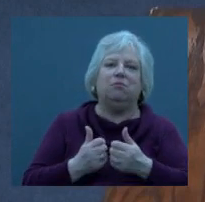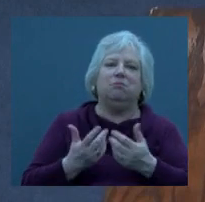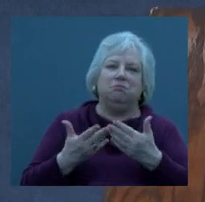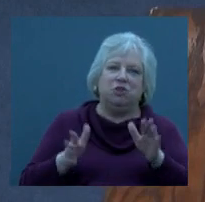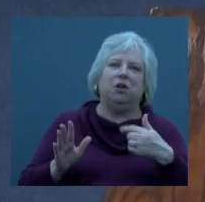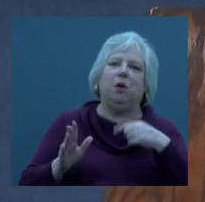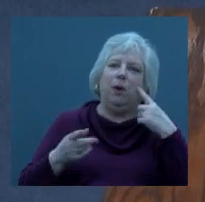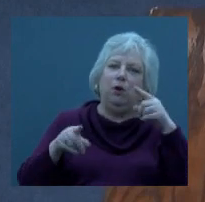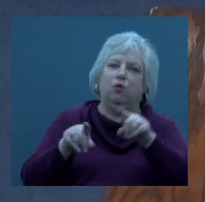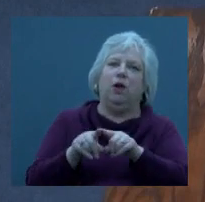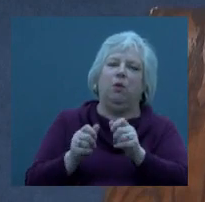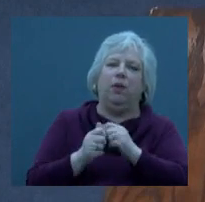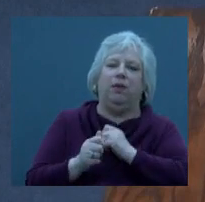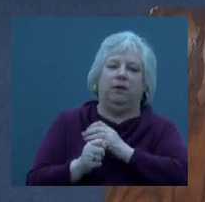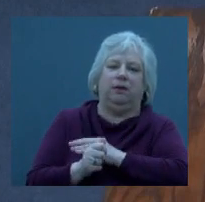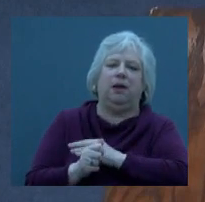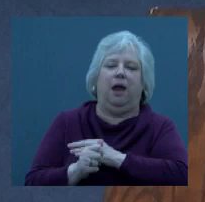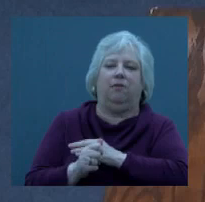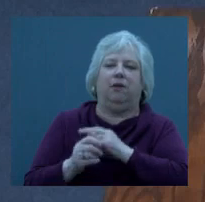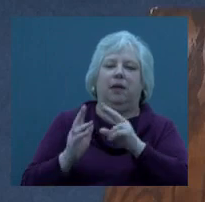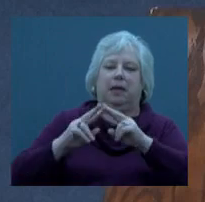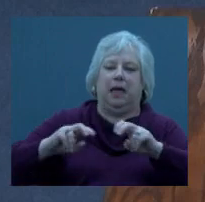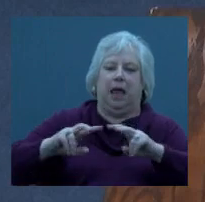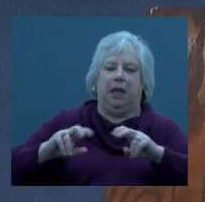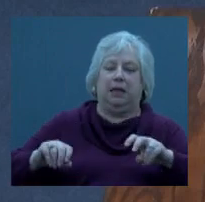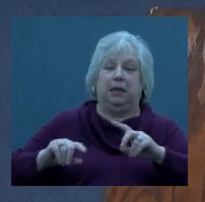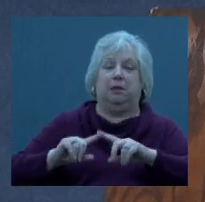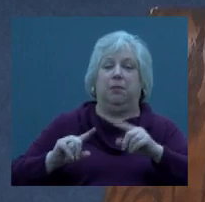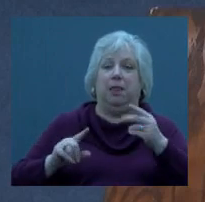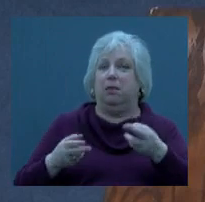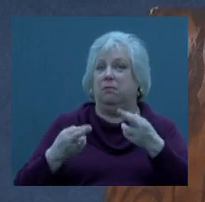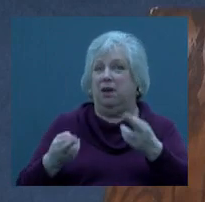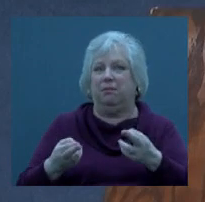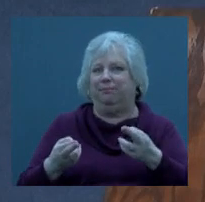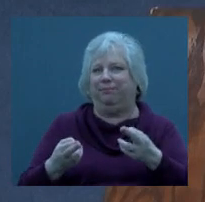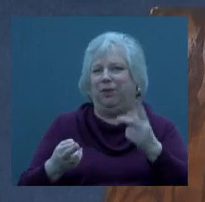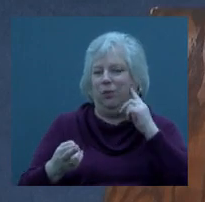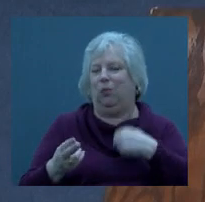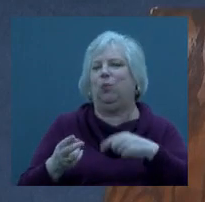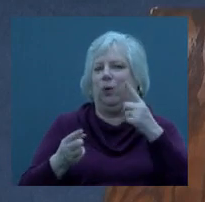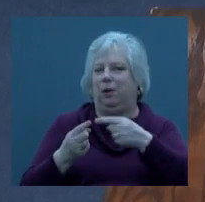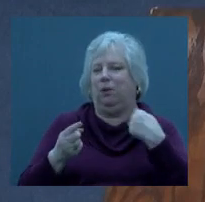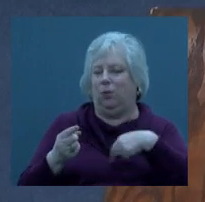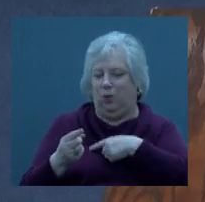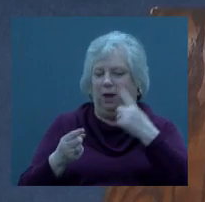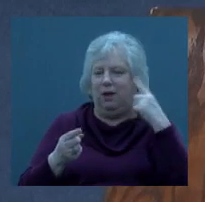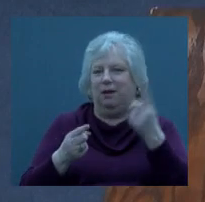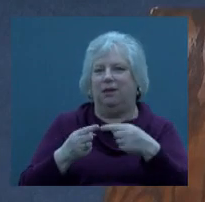staff's analysis. We, of course, disagree with the staff's recommendation that the